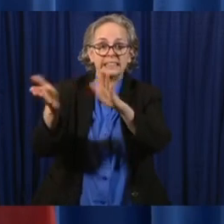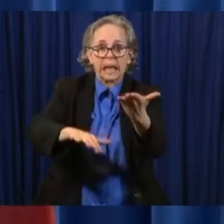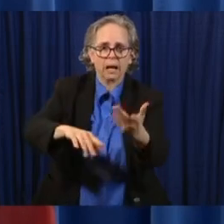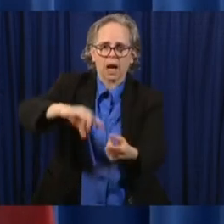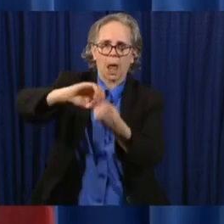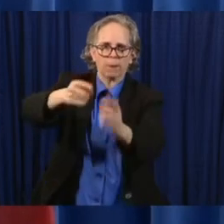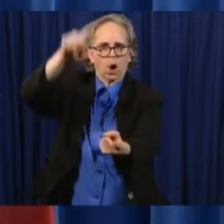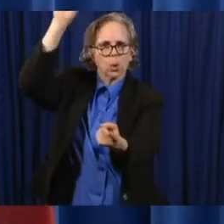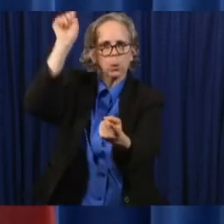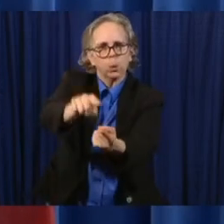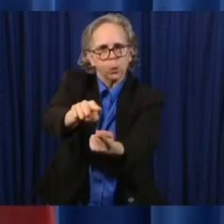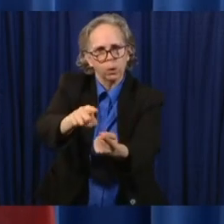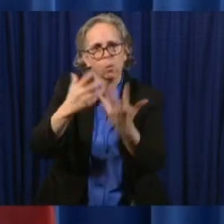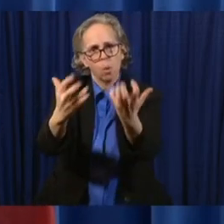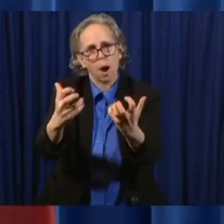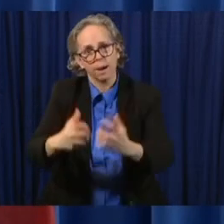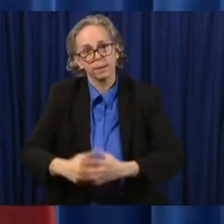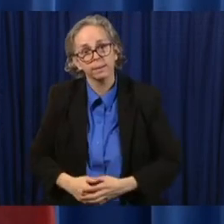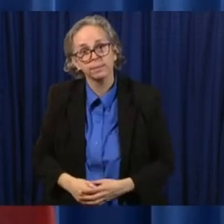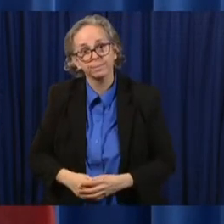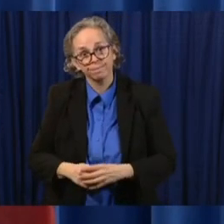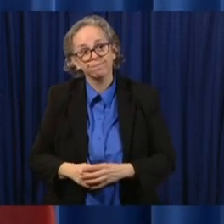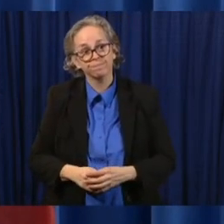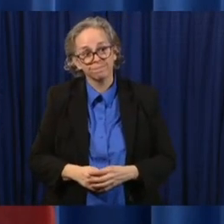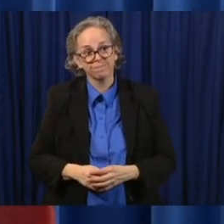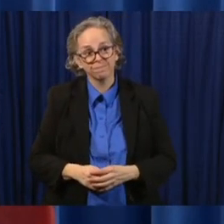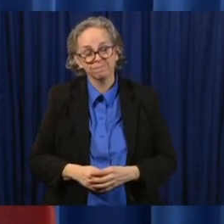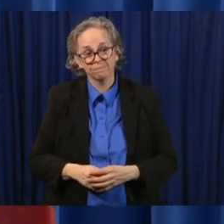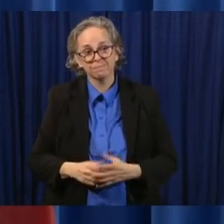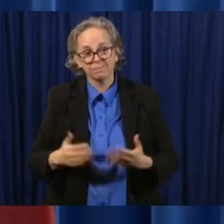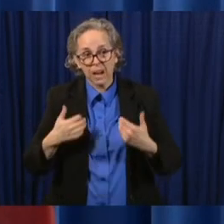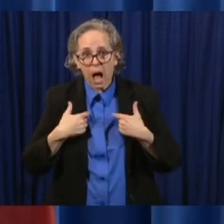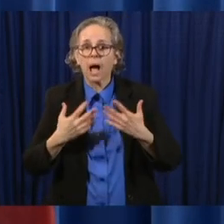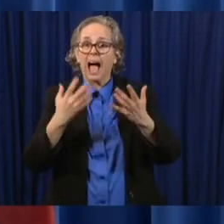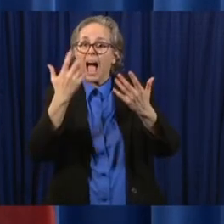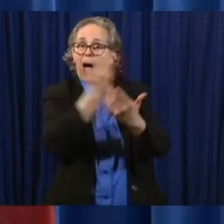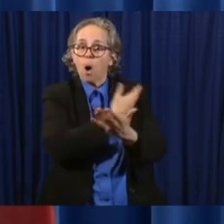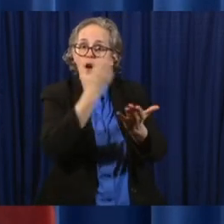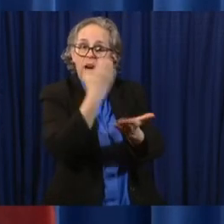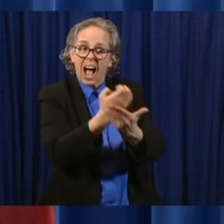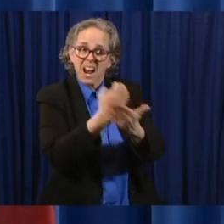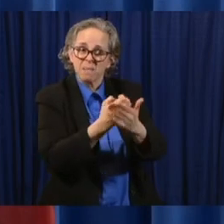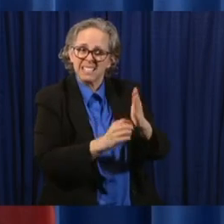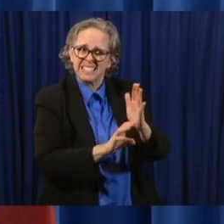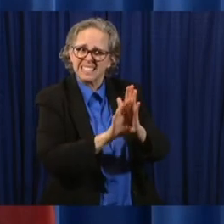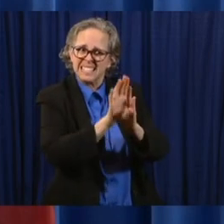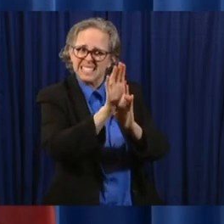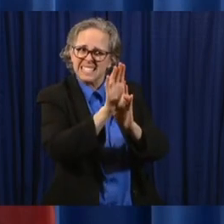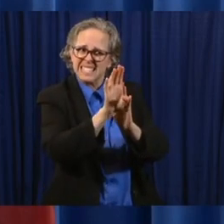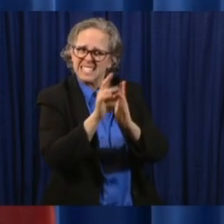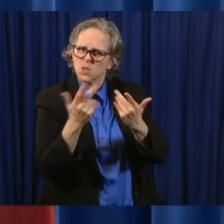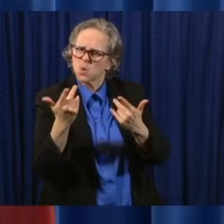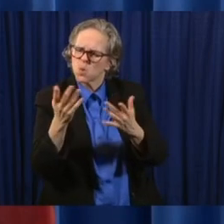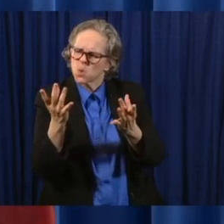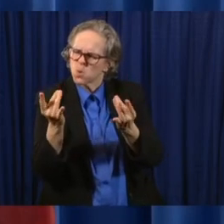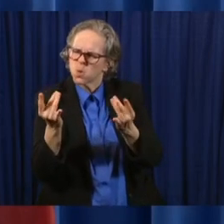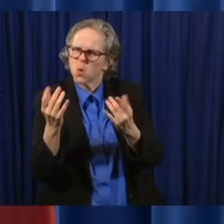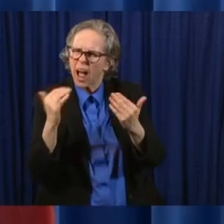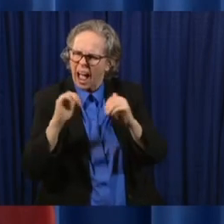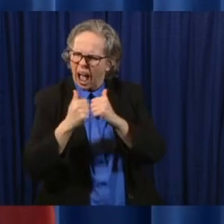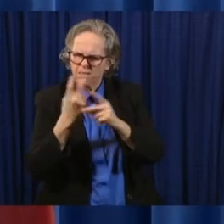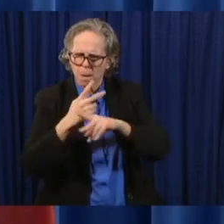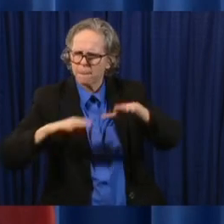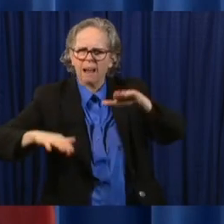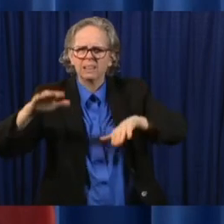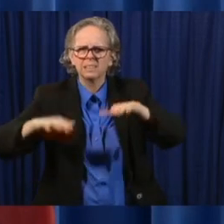put our economy back together. That's kind of the delicate balance that we're after, and that's what we're doing every single